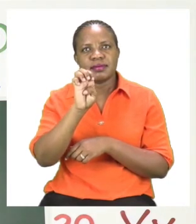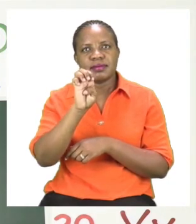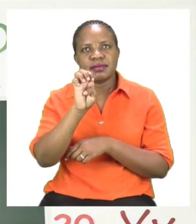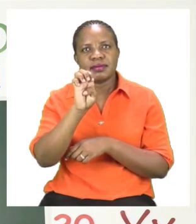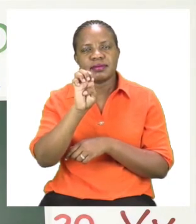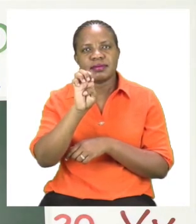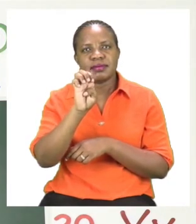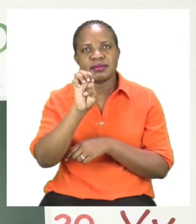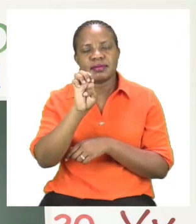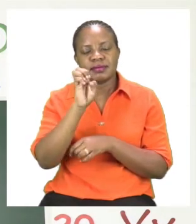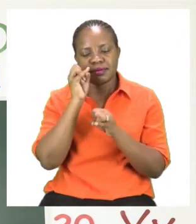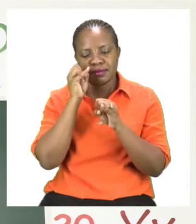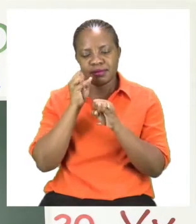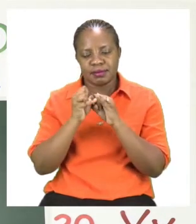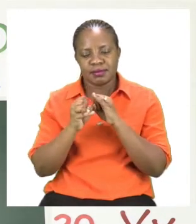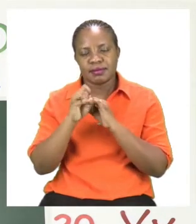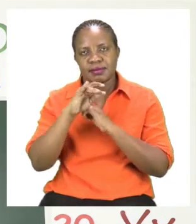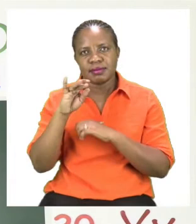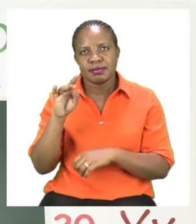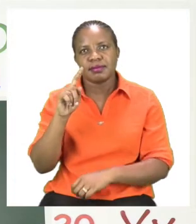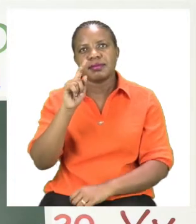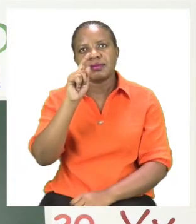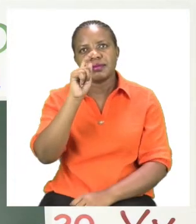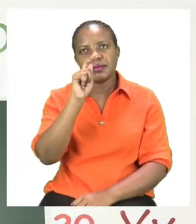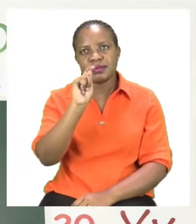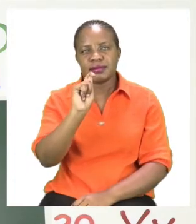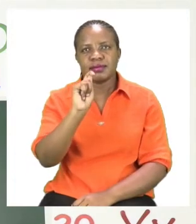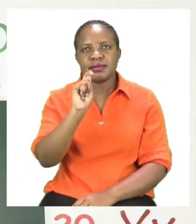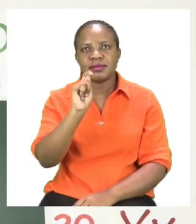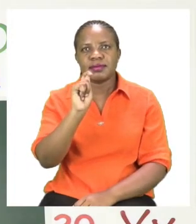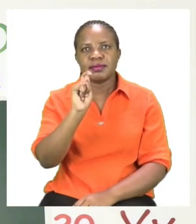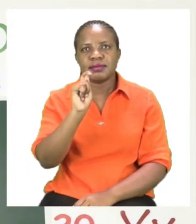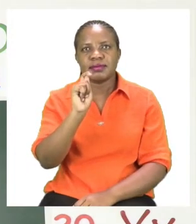And last but not least, we have a T.